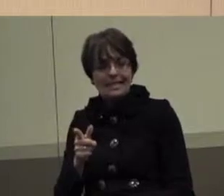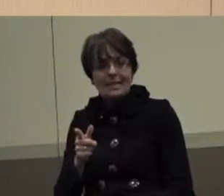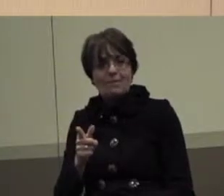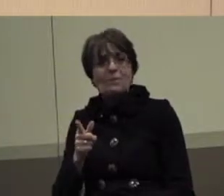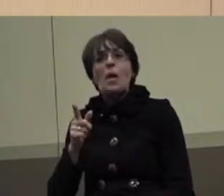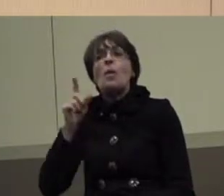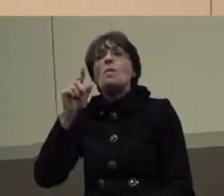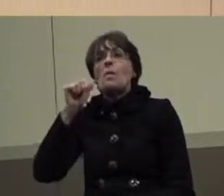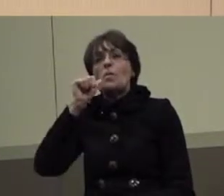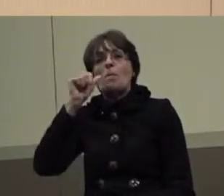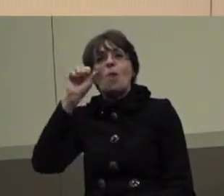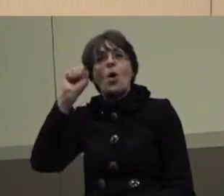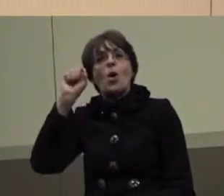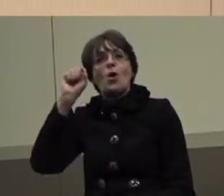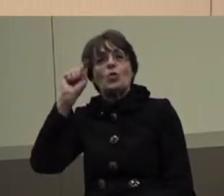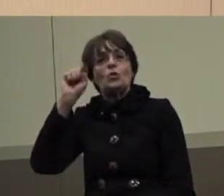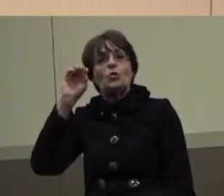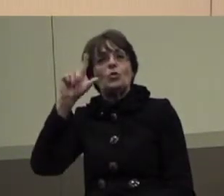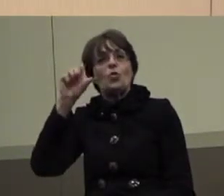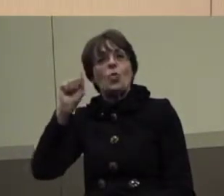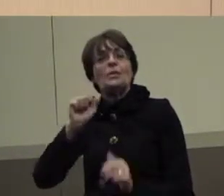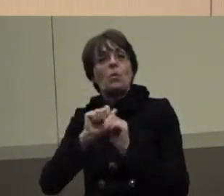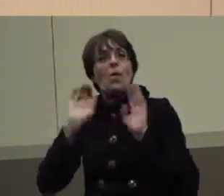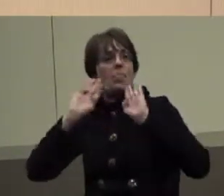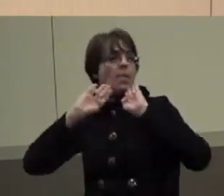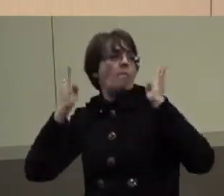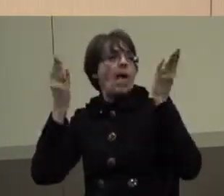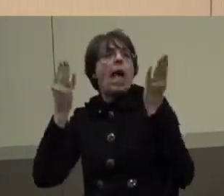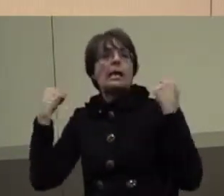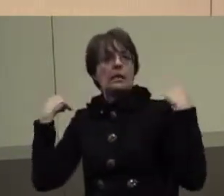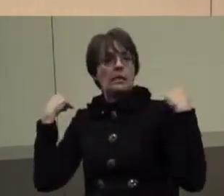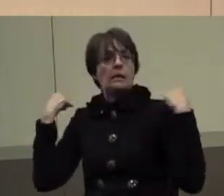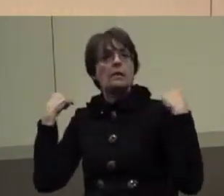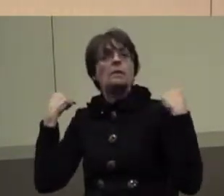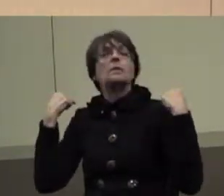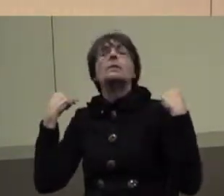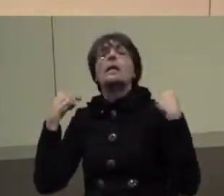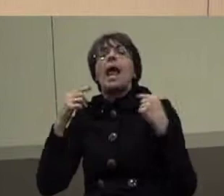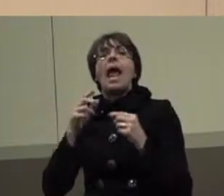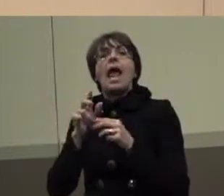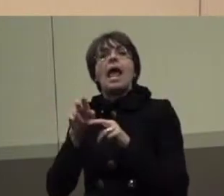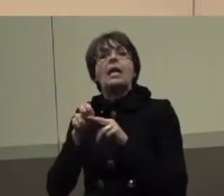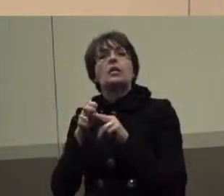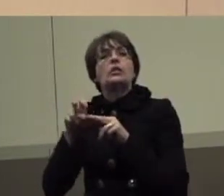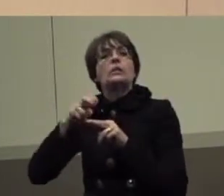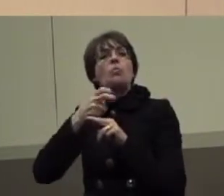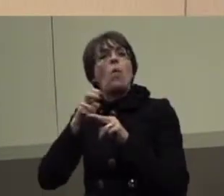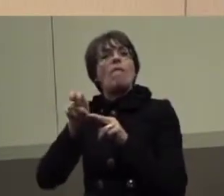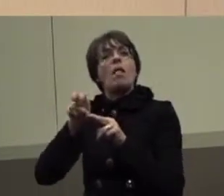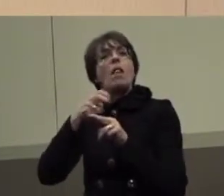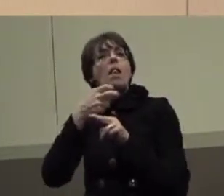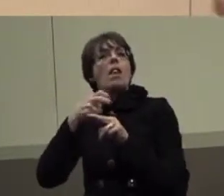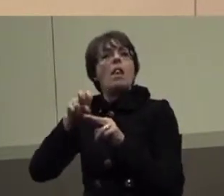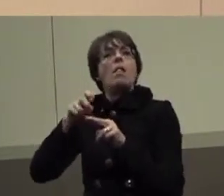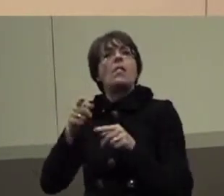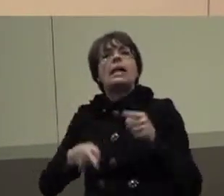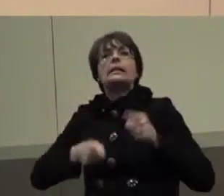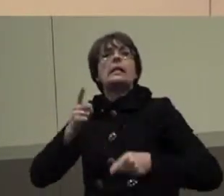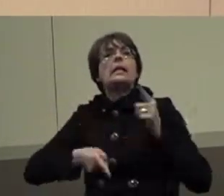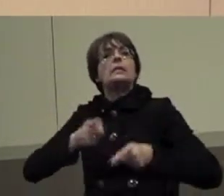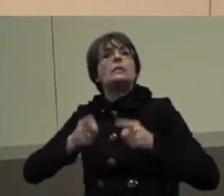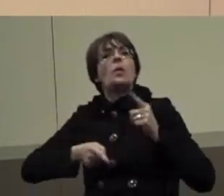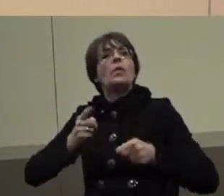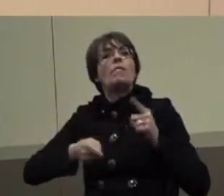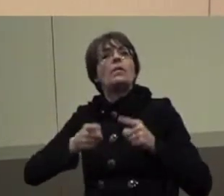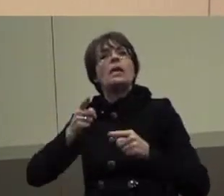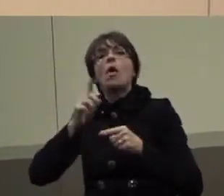They're bar stools. They've got a nice barrel-shaped back. They swivel. There's a place for their feet so that they can kick and swing their feet. And all kids